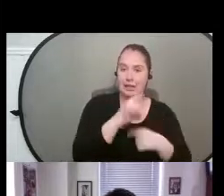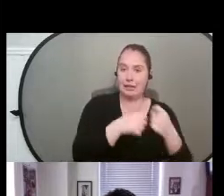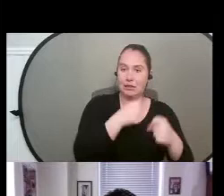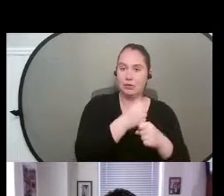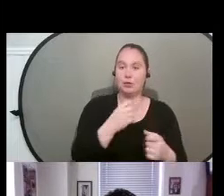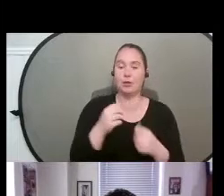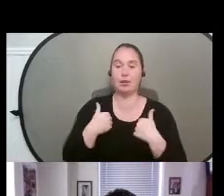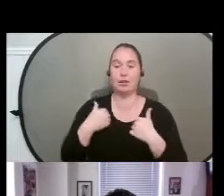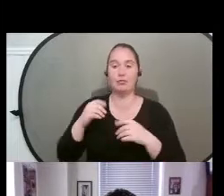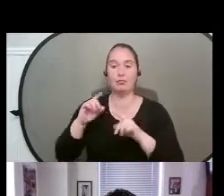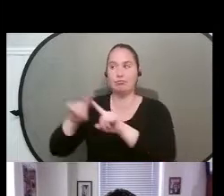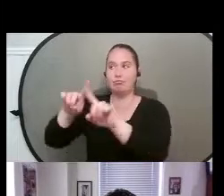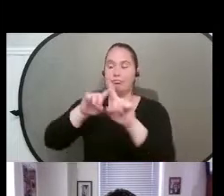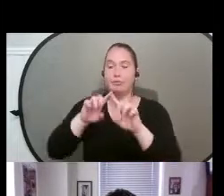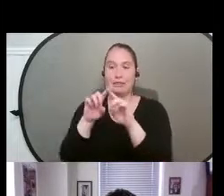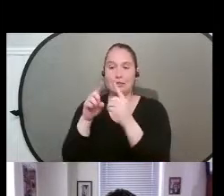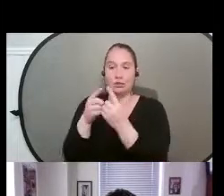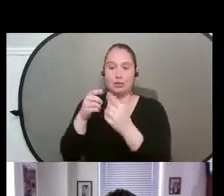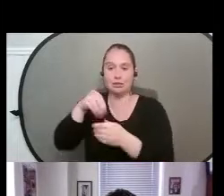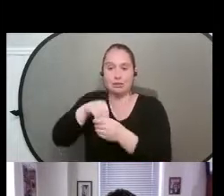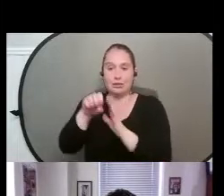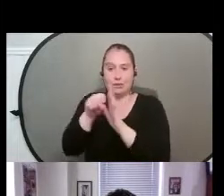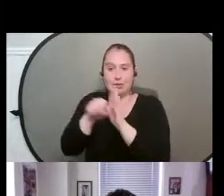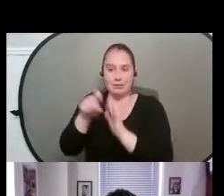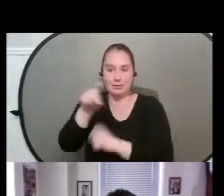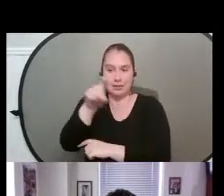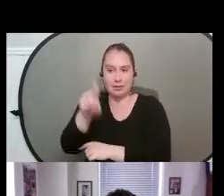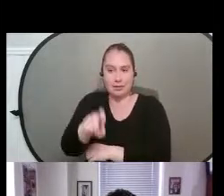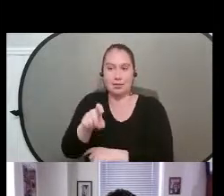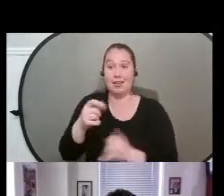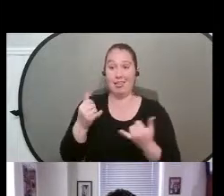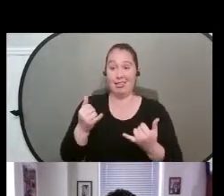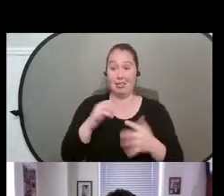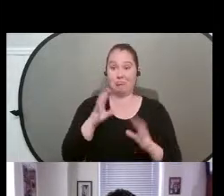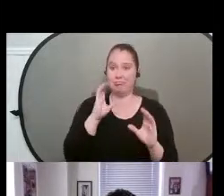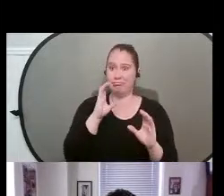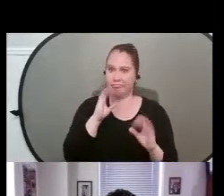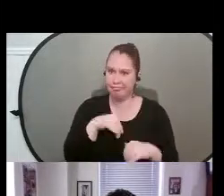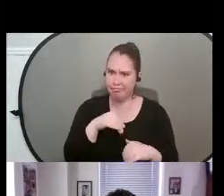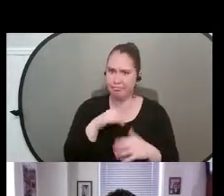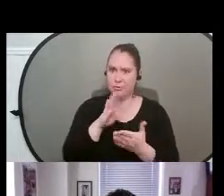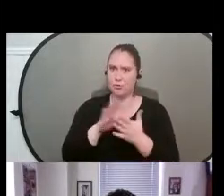the state of Texas. In this most unusual year, we are seeing some